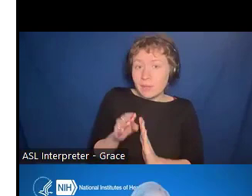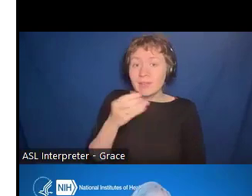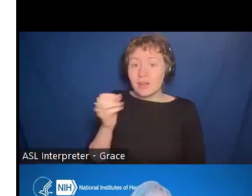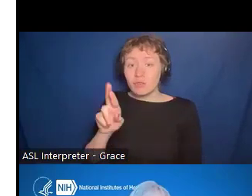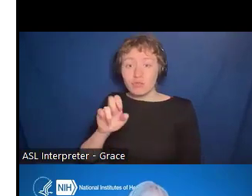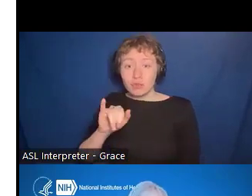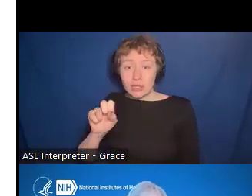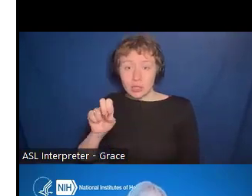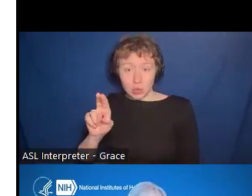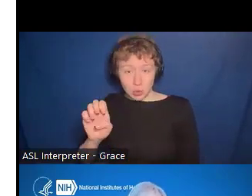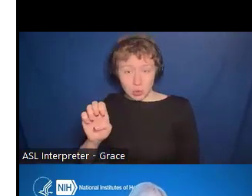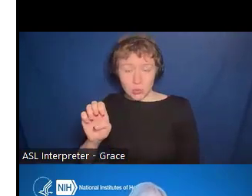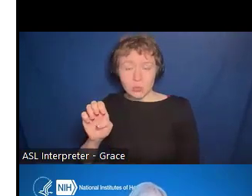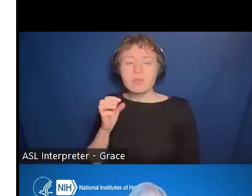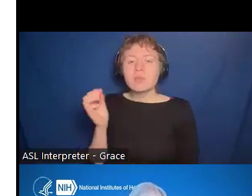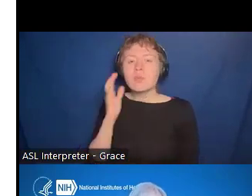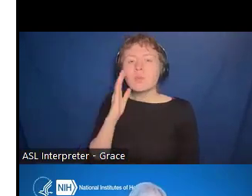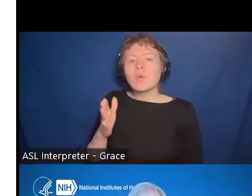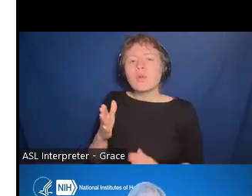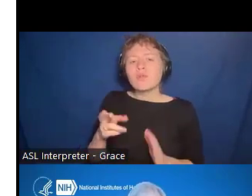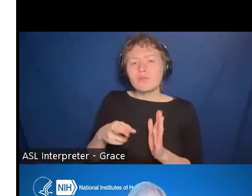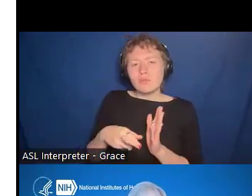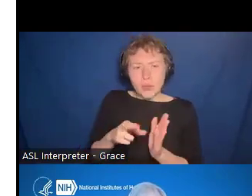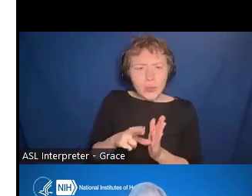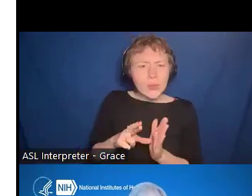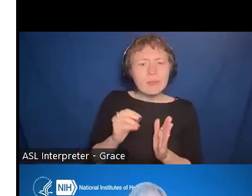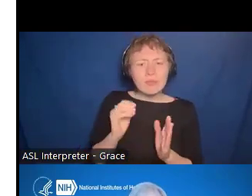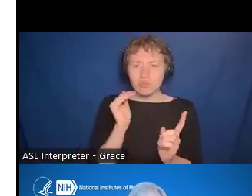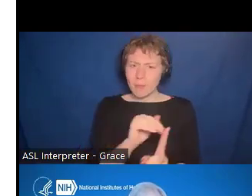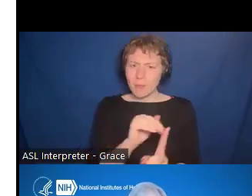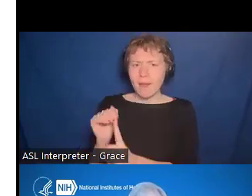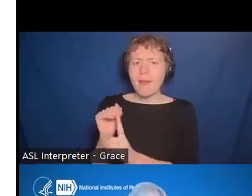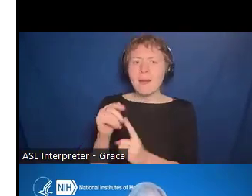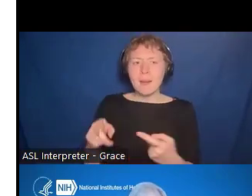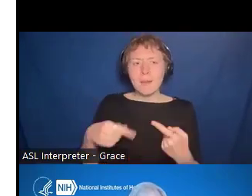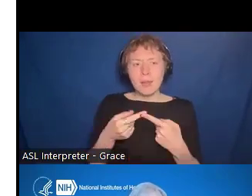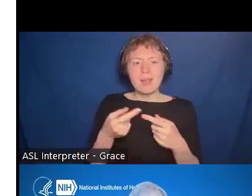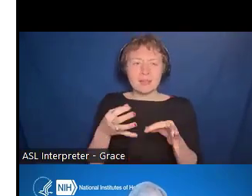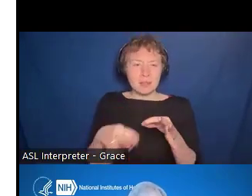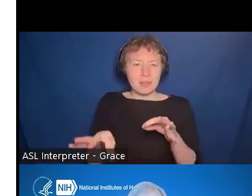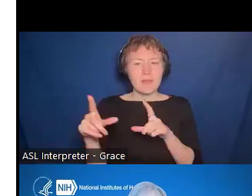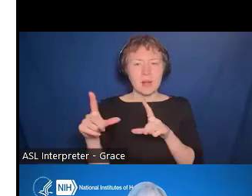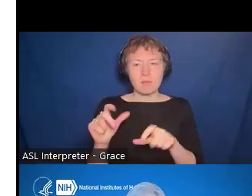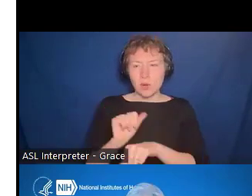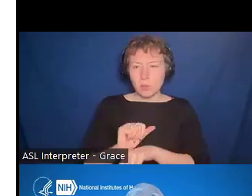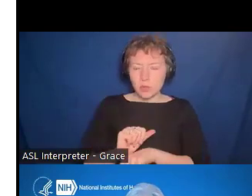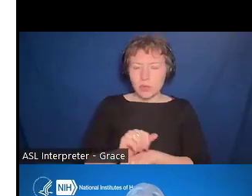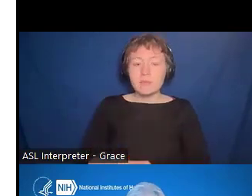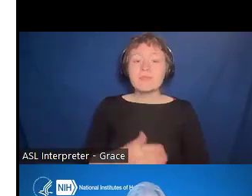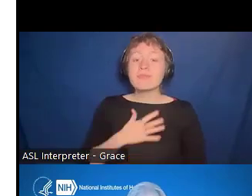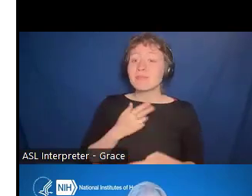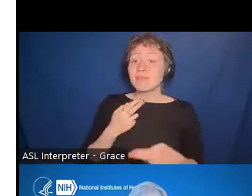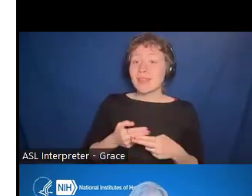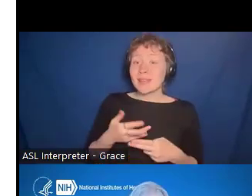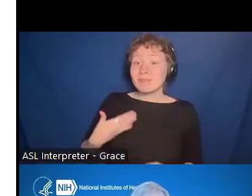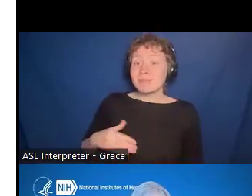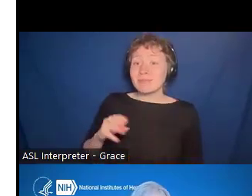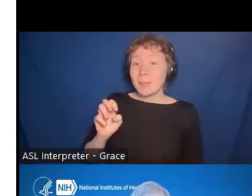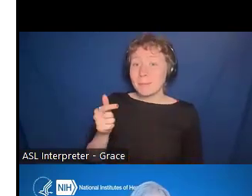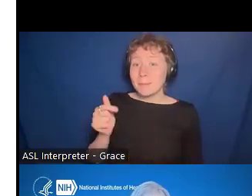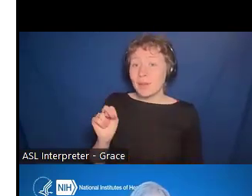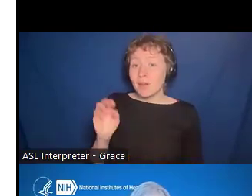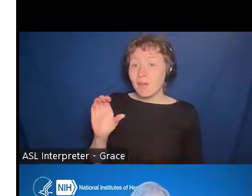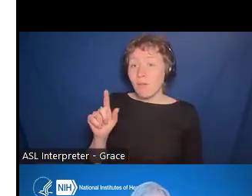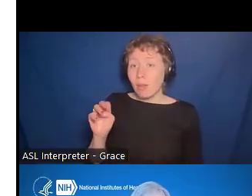and we'll be going over and reminding people about the Simplified Framework. My name is Megan Columbus, and I'll be your moderator